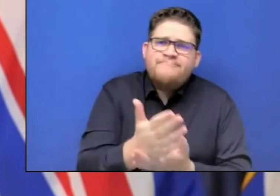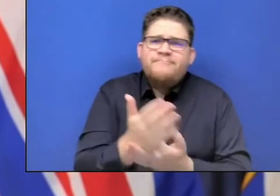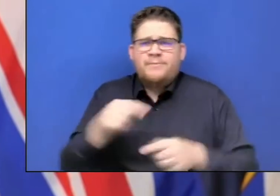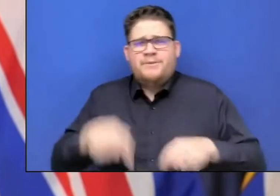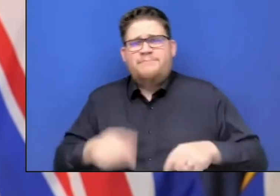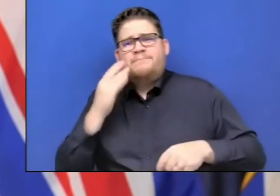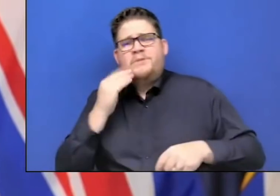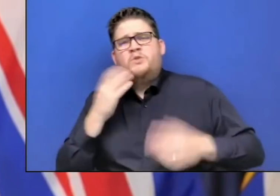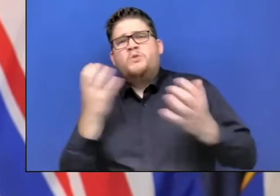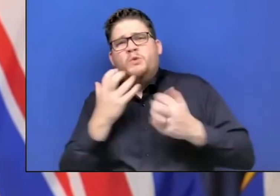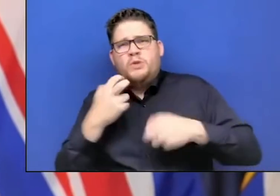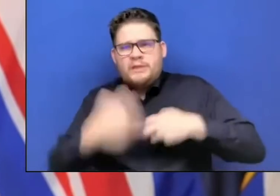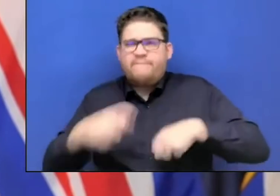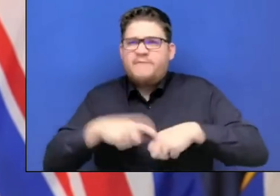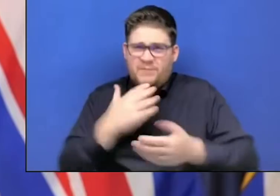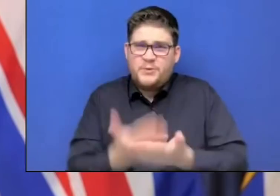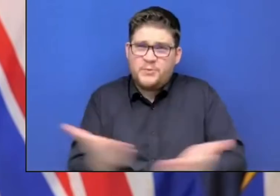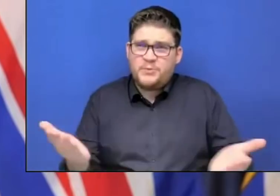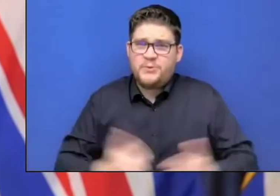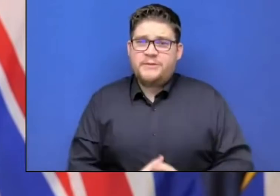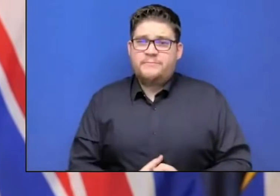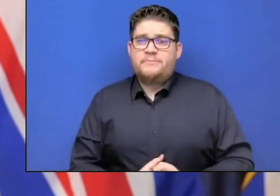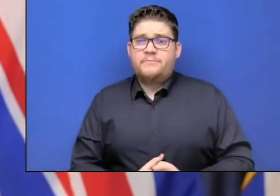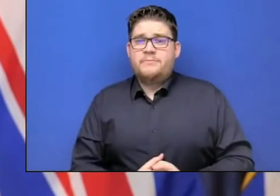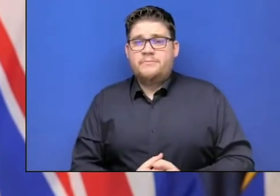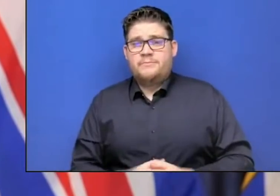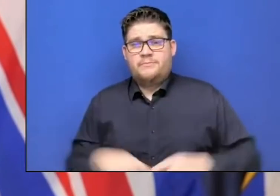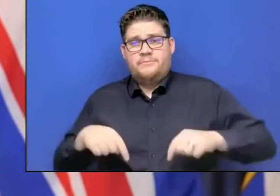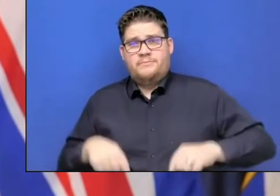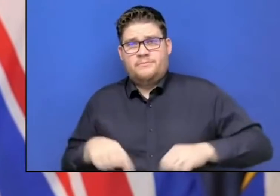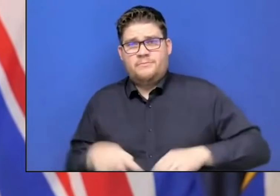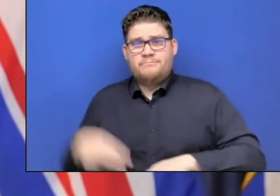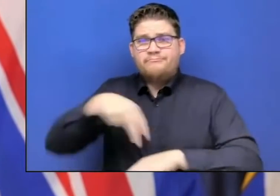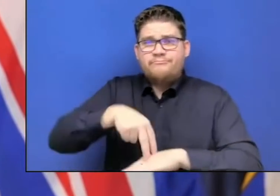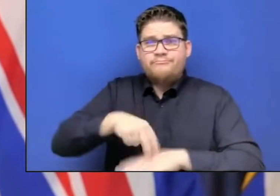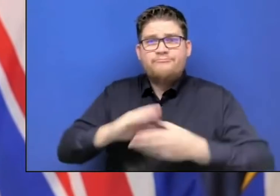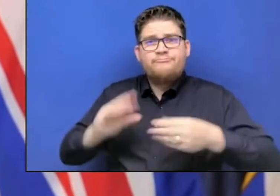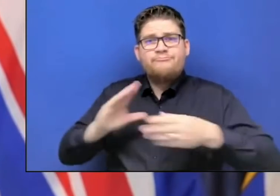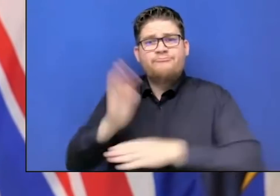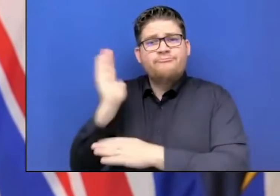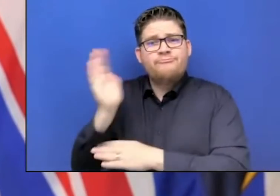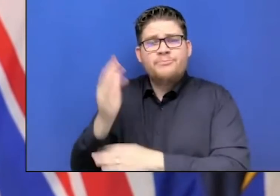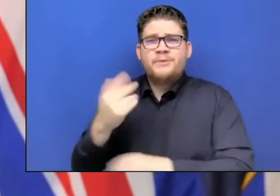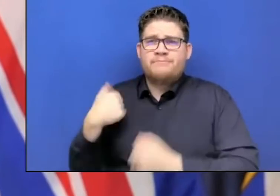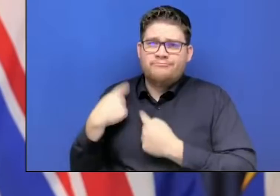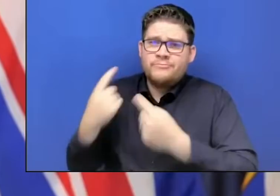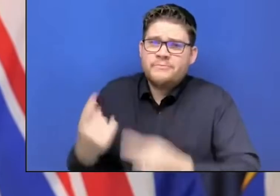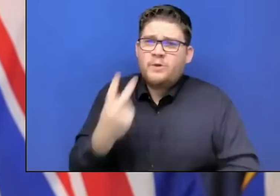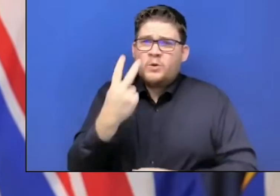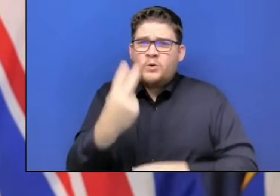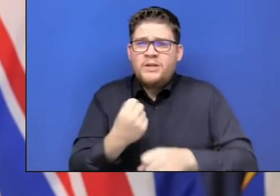this dais over the past 2 years talking about the challenges we've faced. Unprecedented challenges with public